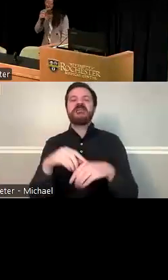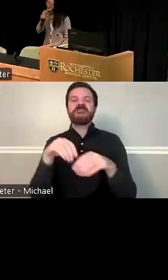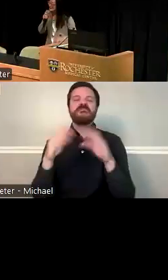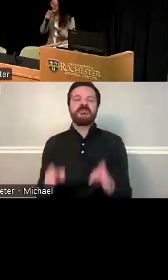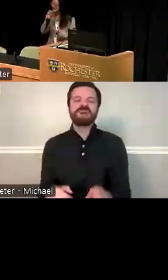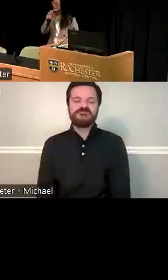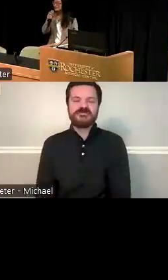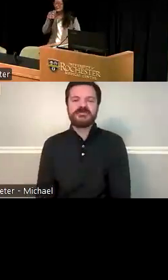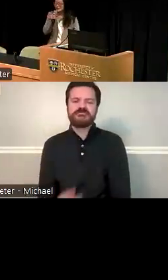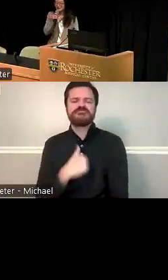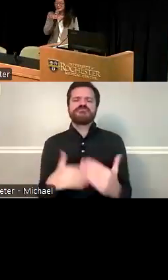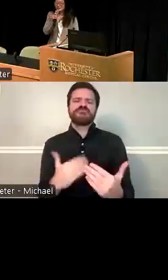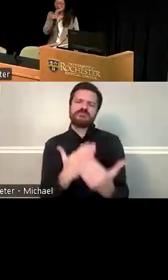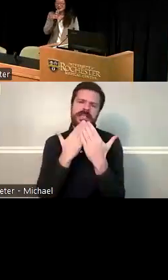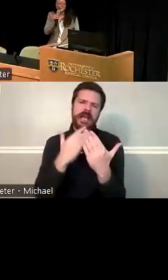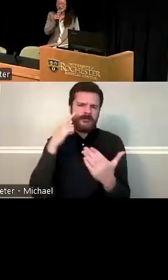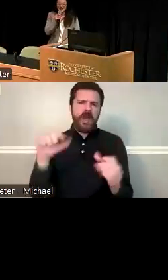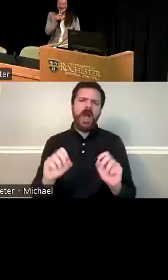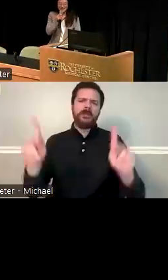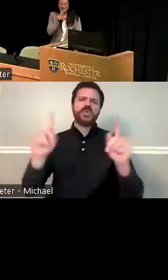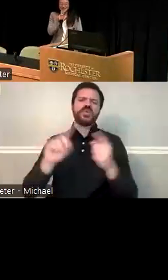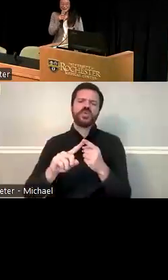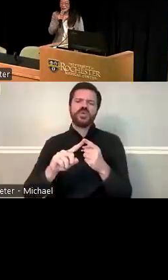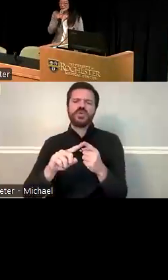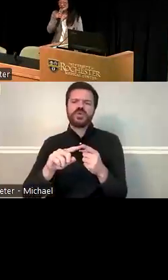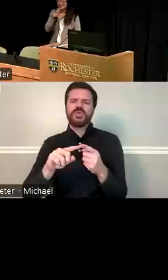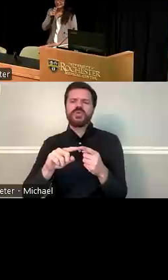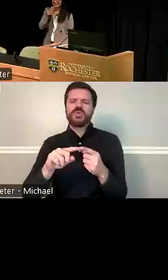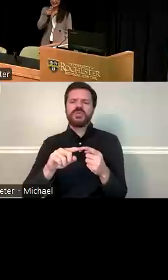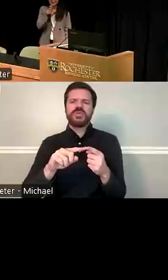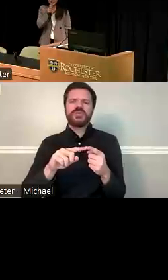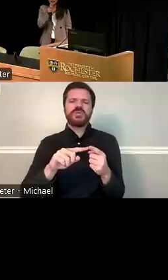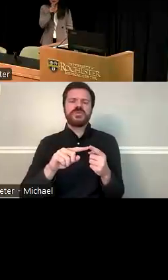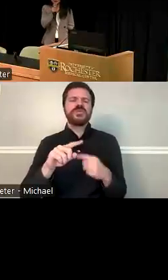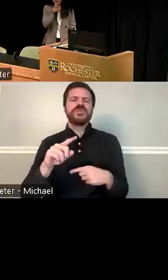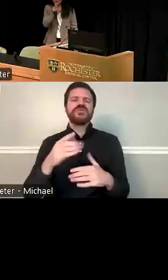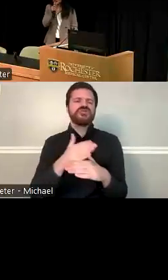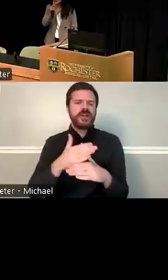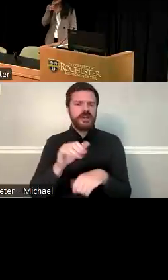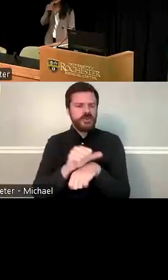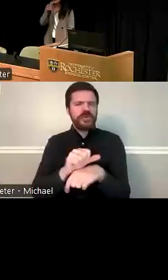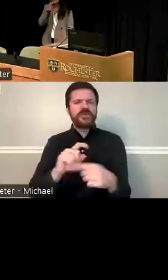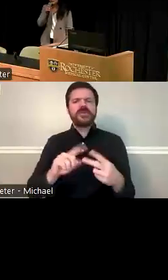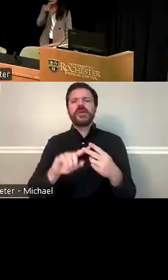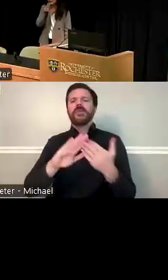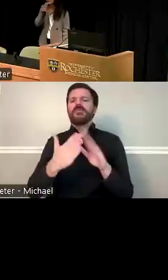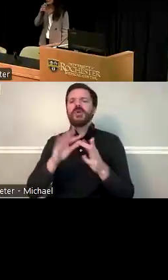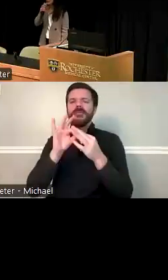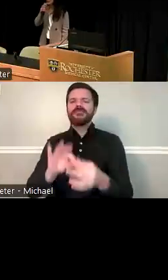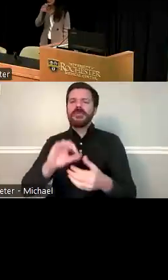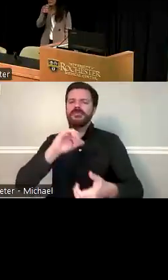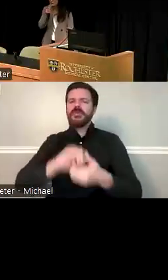I am really thankful for this opportunity to share my work in community-based partnership when it comes to